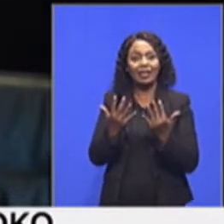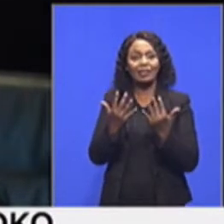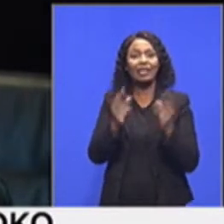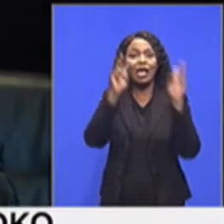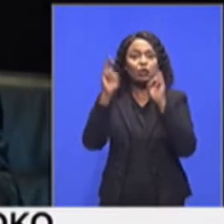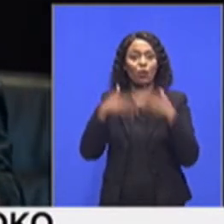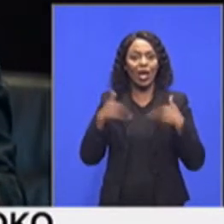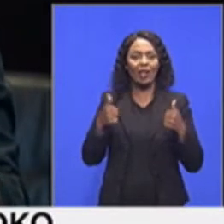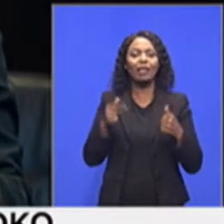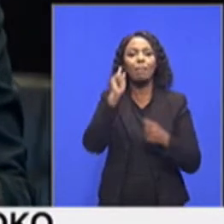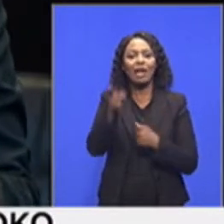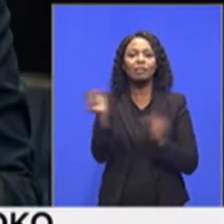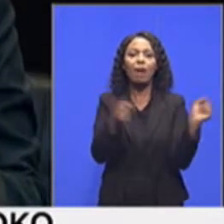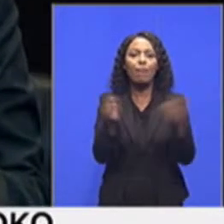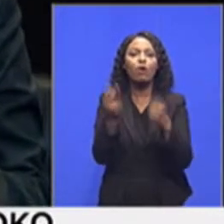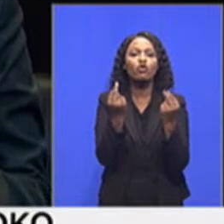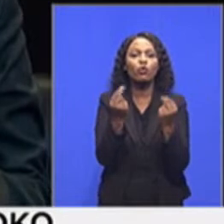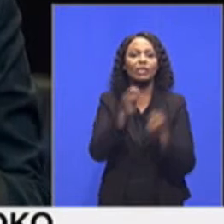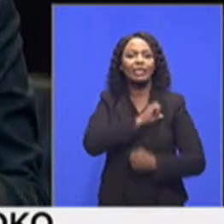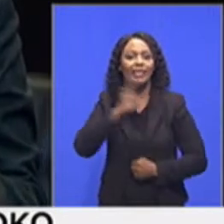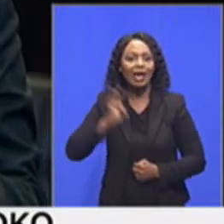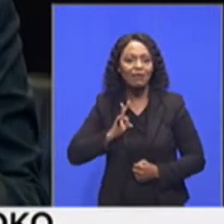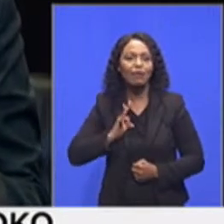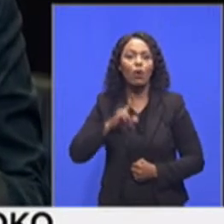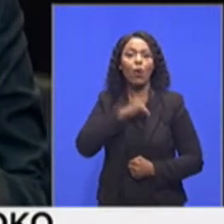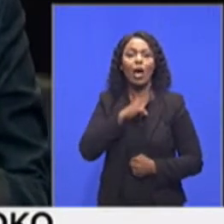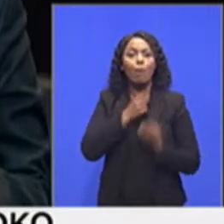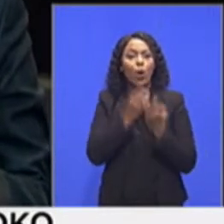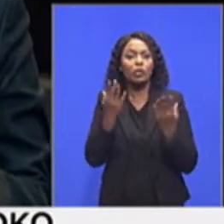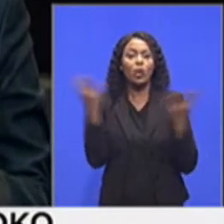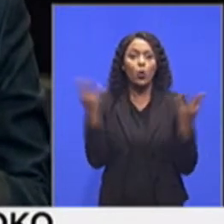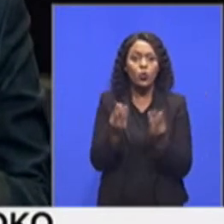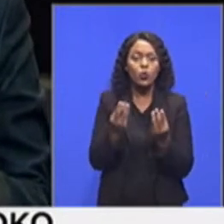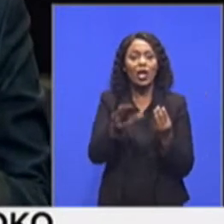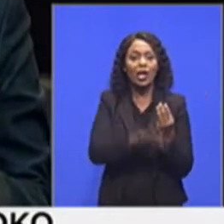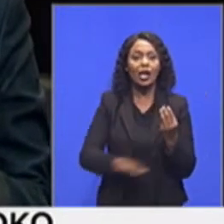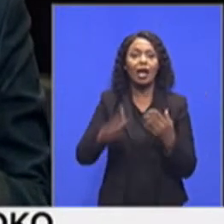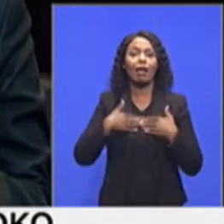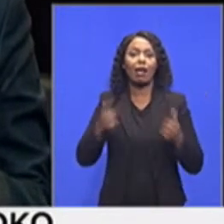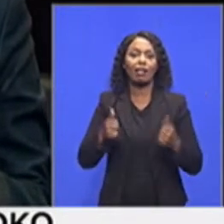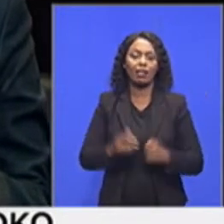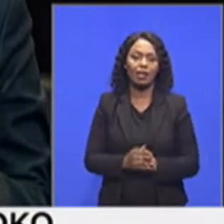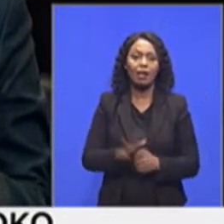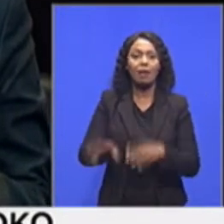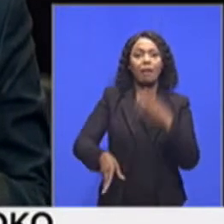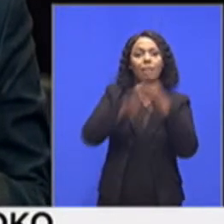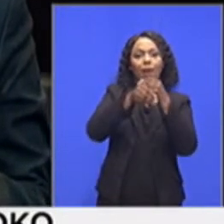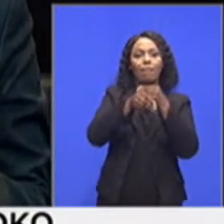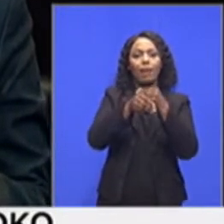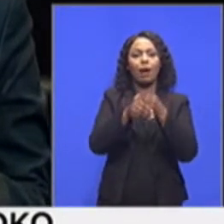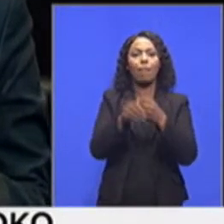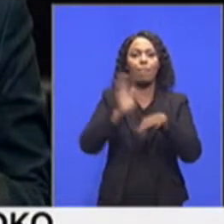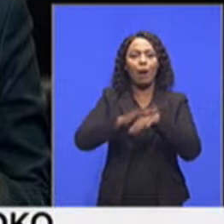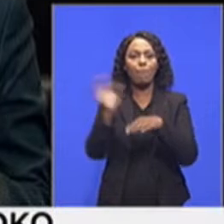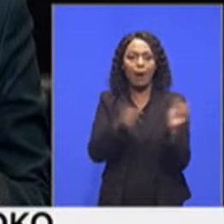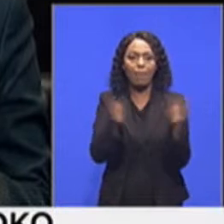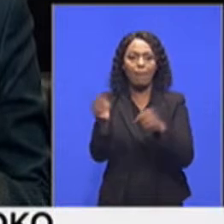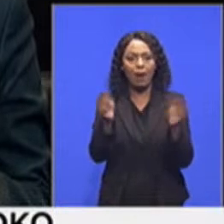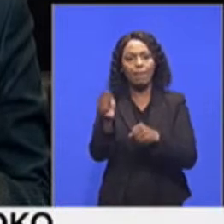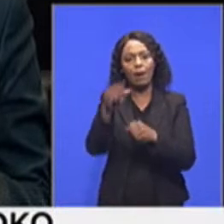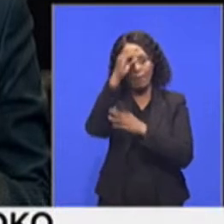staff, address the shortfall in the compensation budget, and retain additional health workers appointed during the